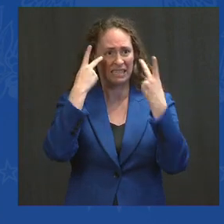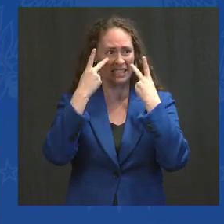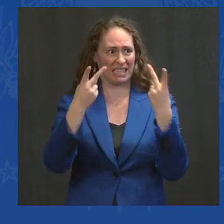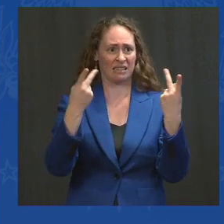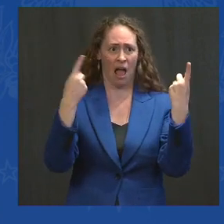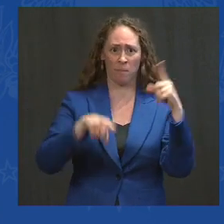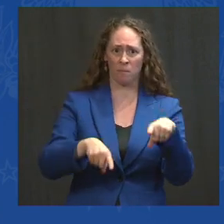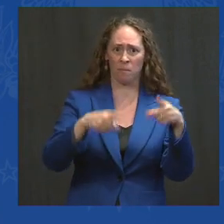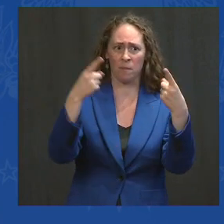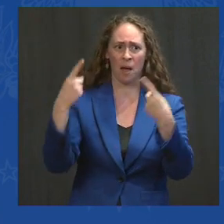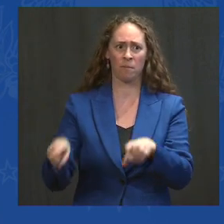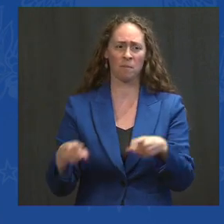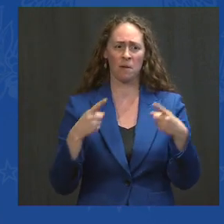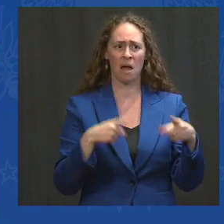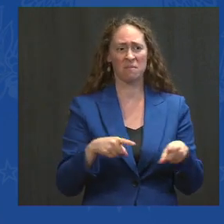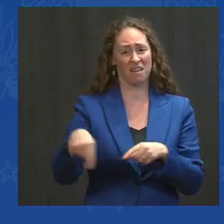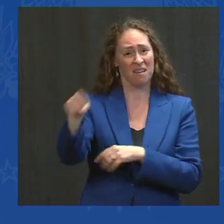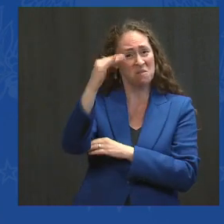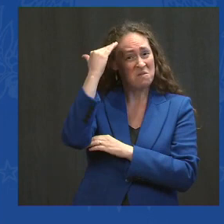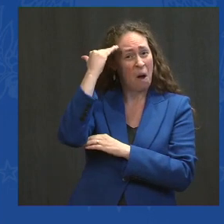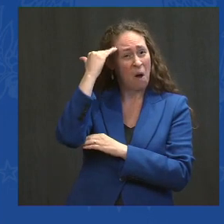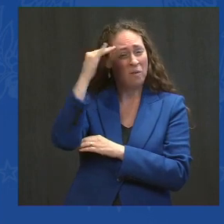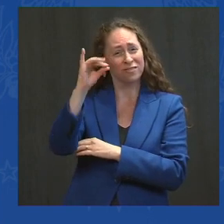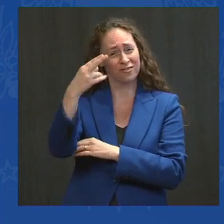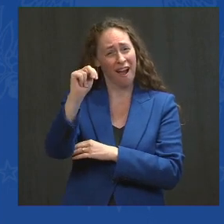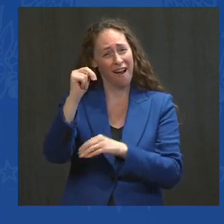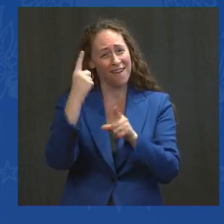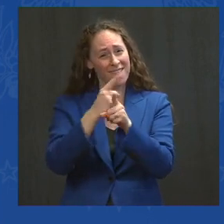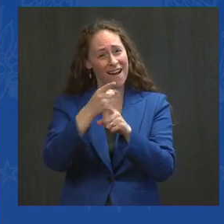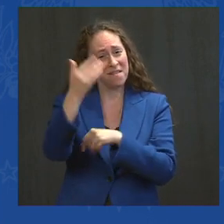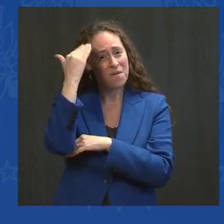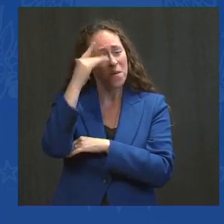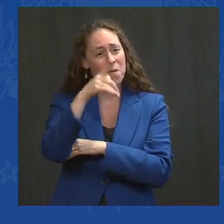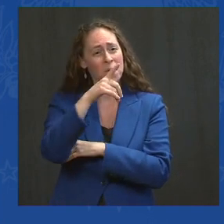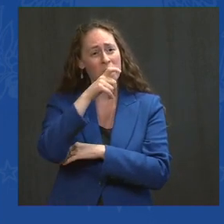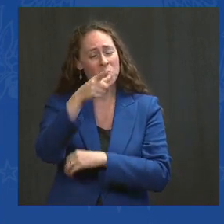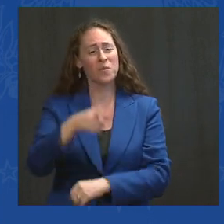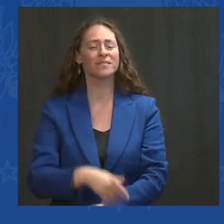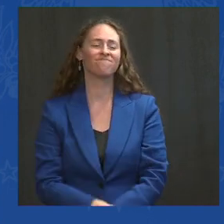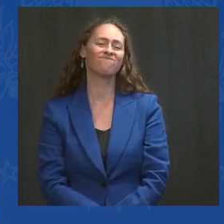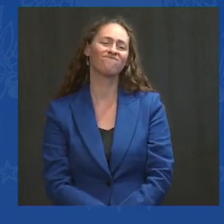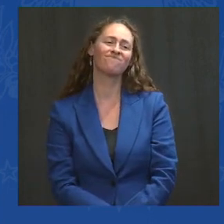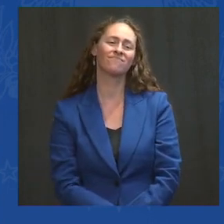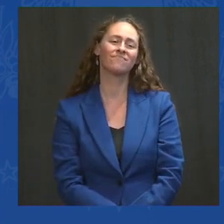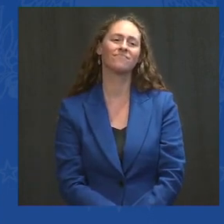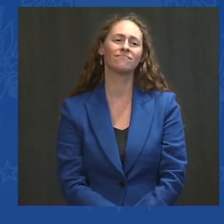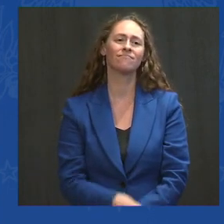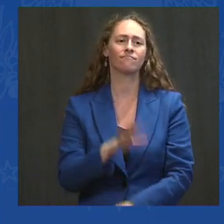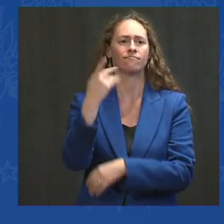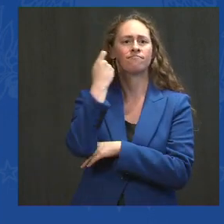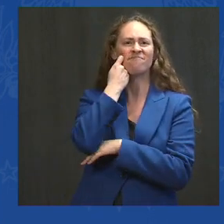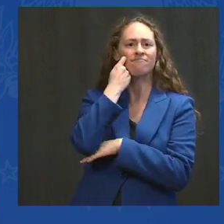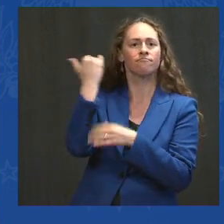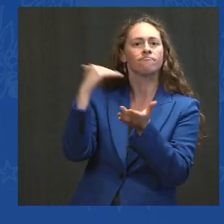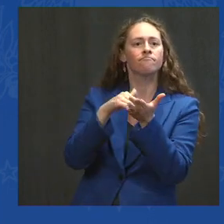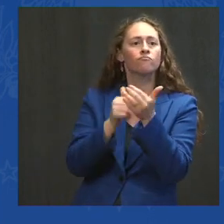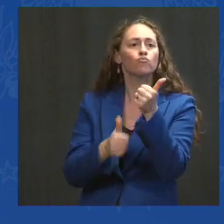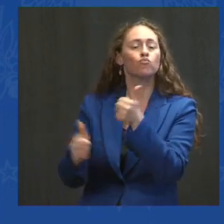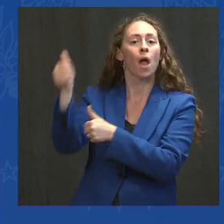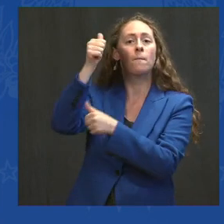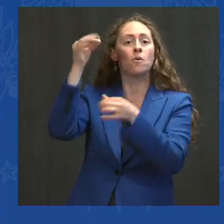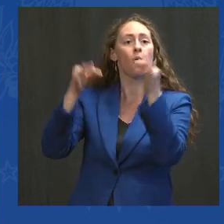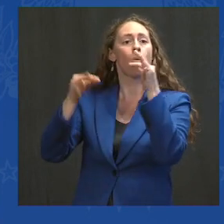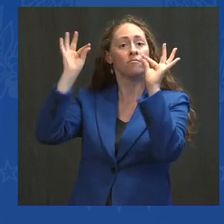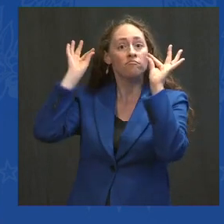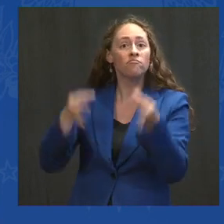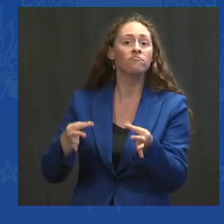you. Just weeks ago, the Supreme Court yet again weakened the Voting Rights Act